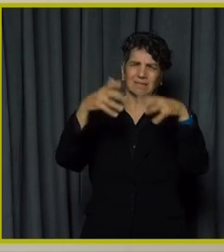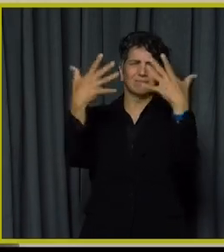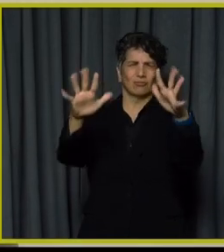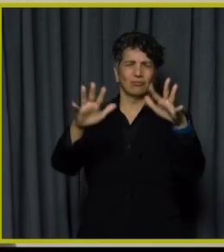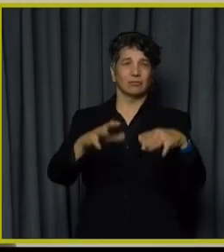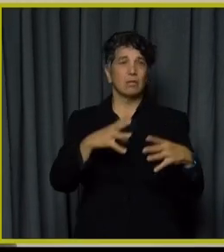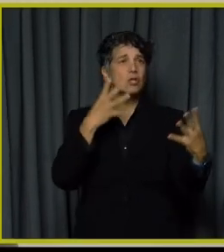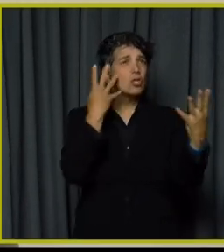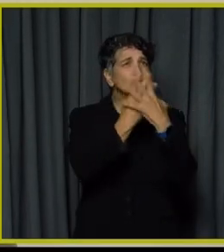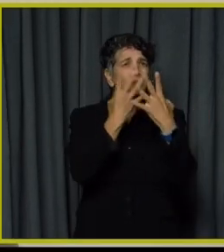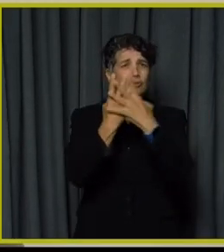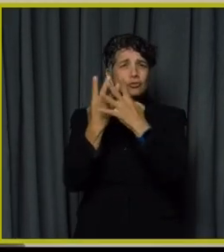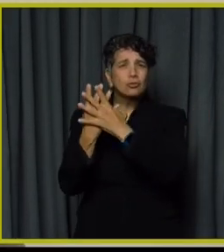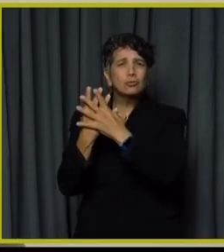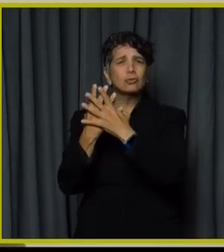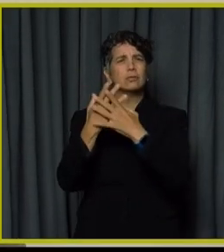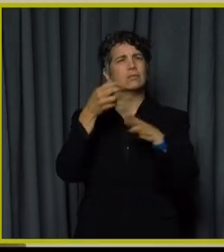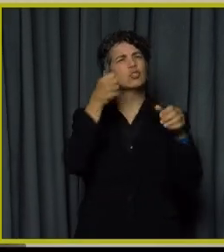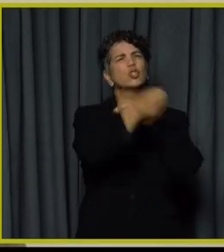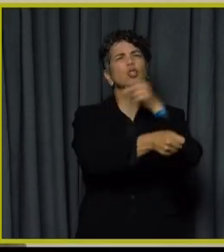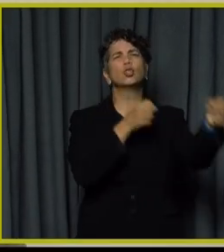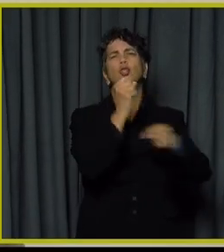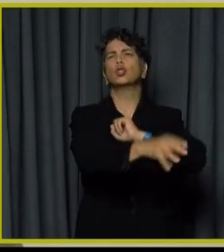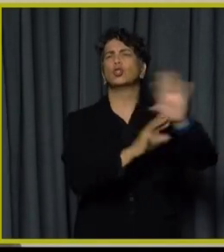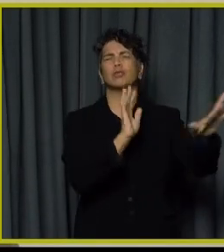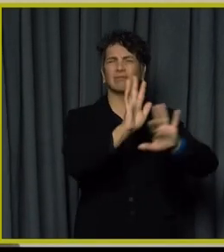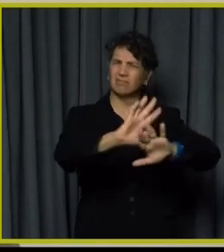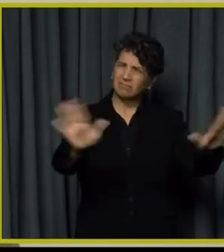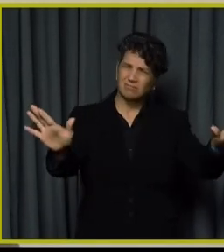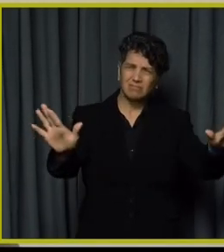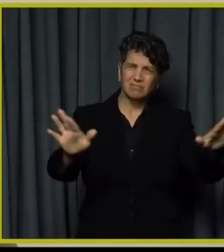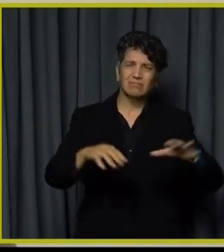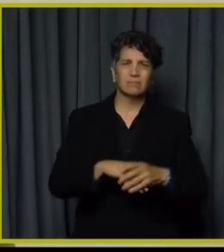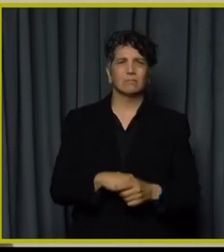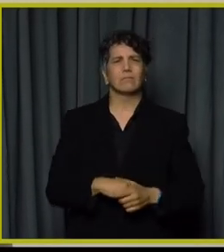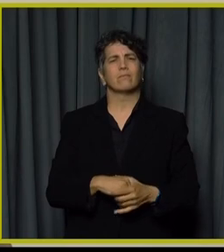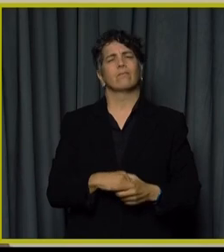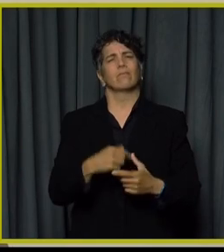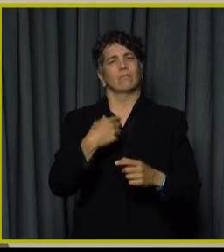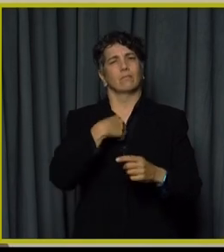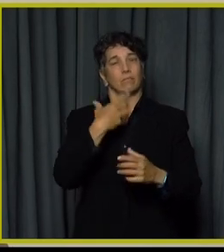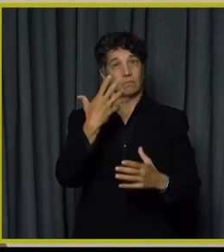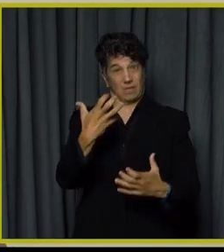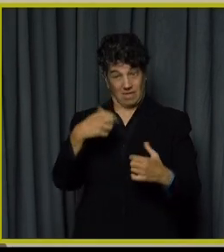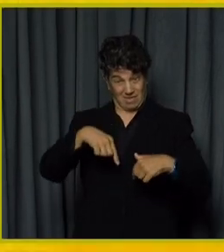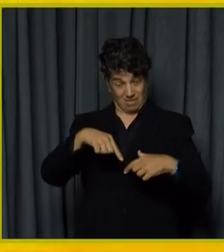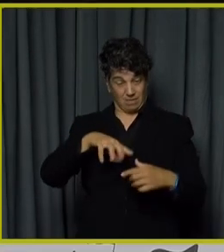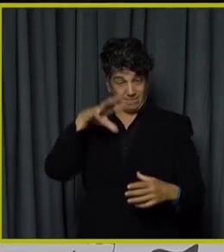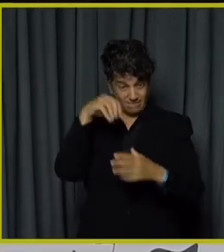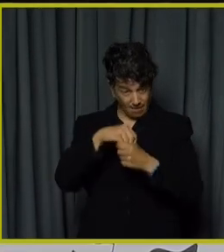detention. This is why I'm in the Poor People's Campaign, and we won't be silent anymore.